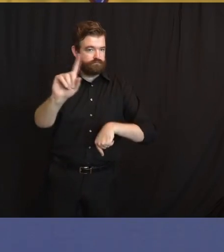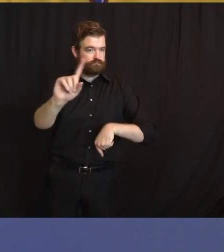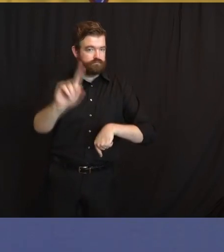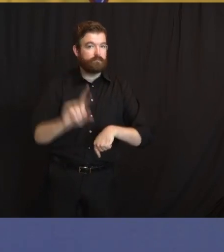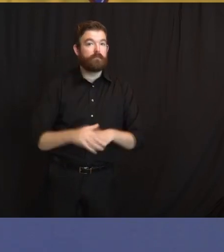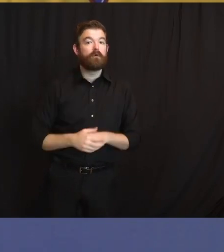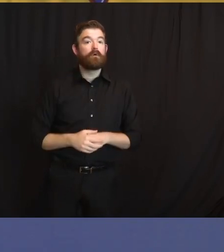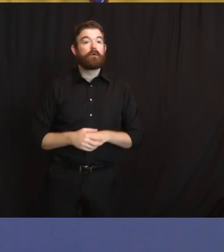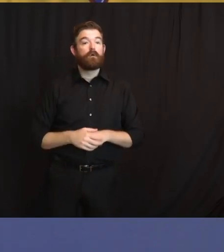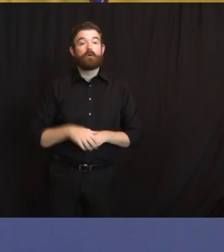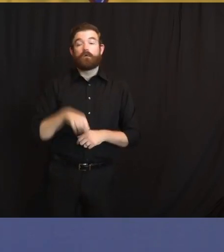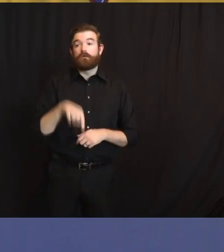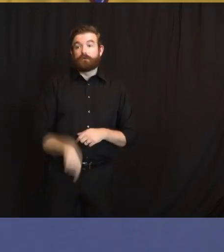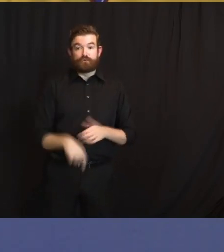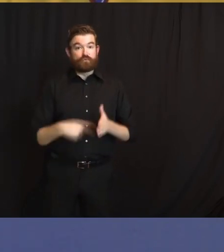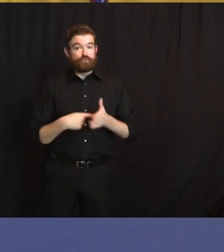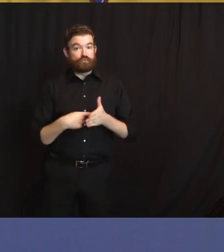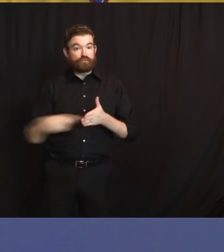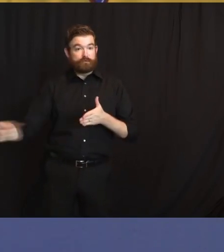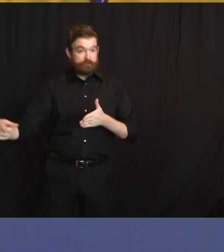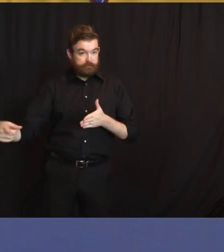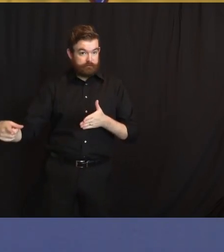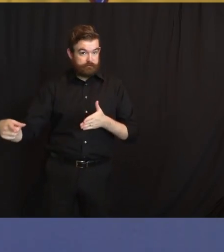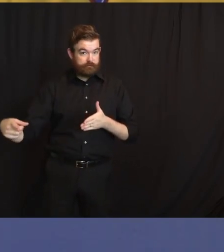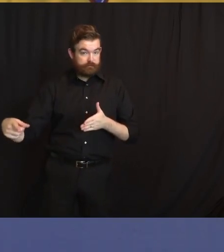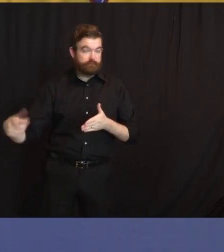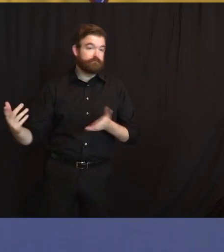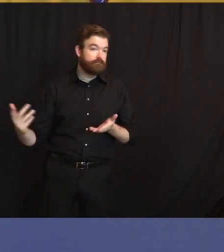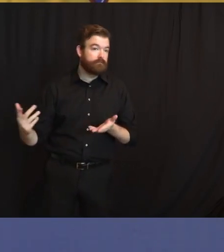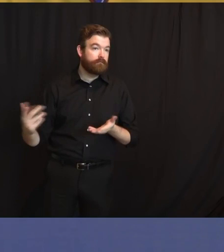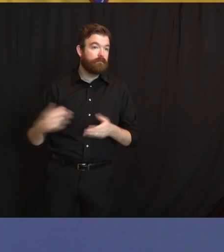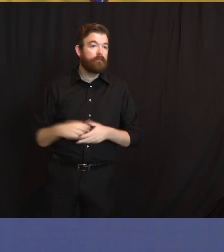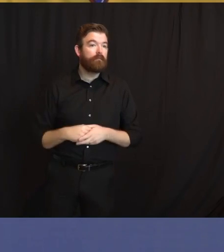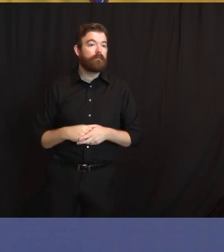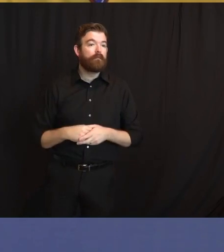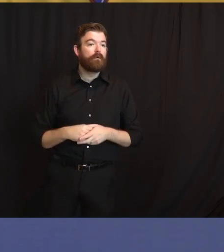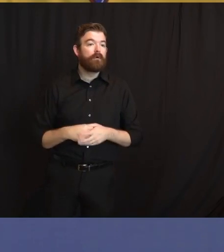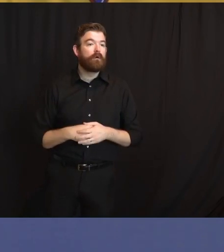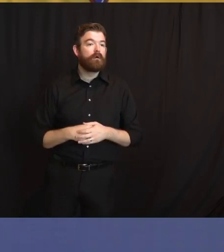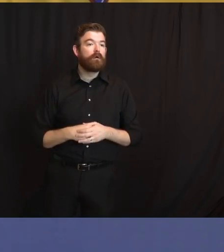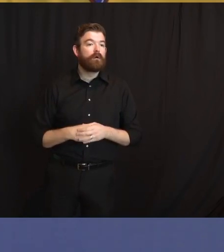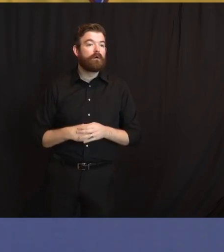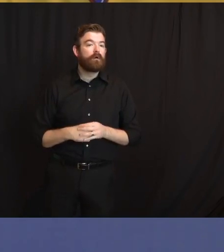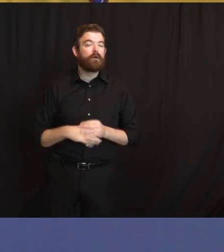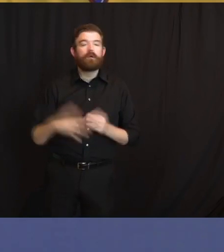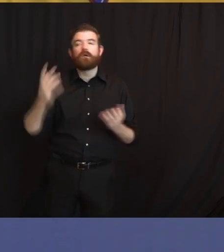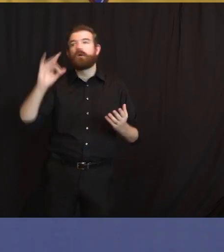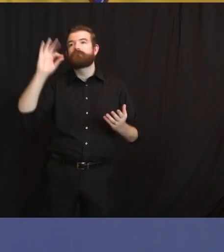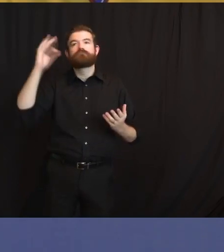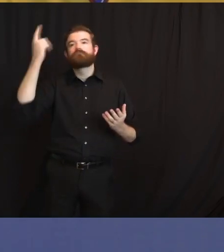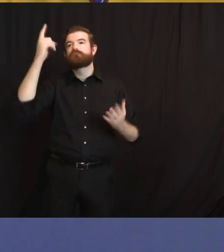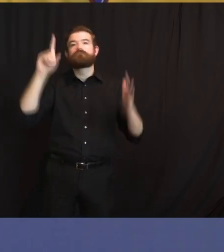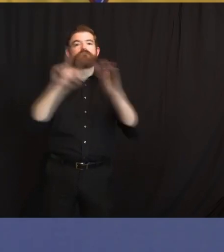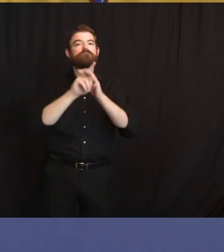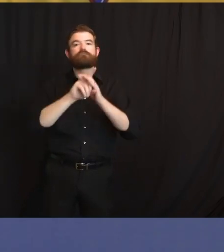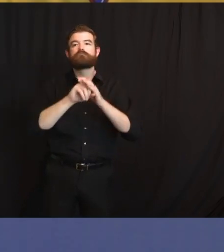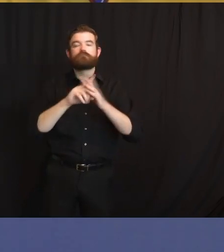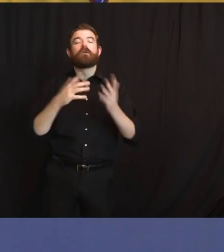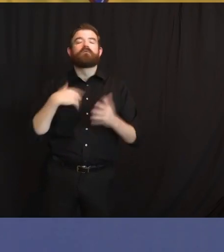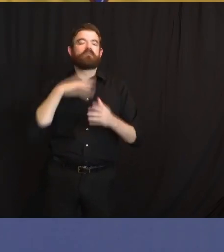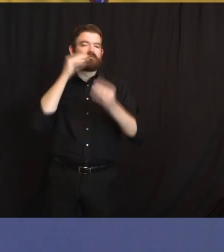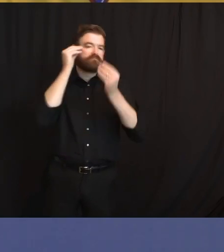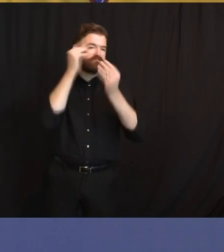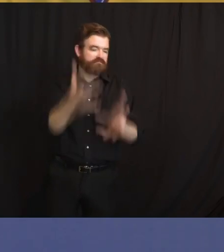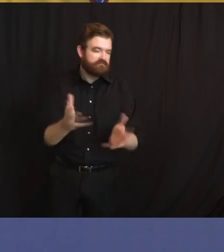week, unless you hear otherwise. My guess is we'll be moving it around a little bit,